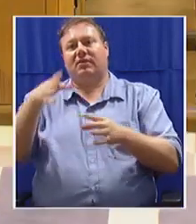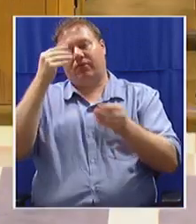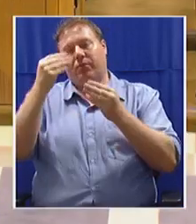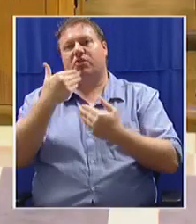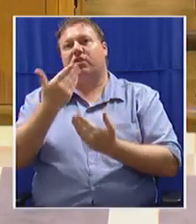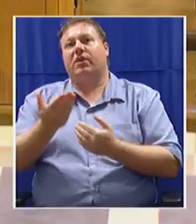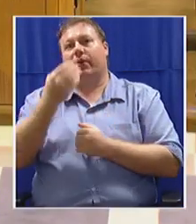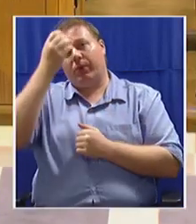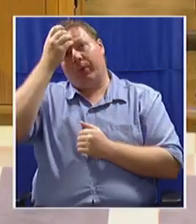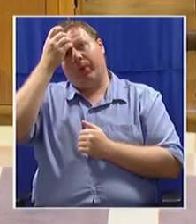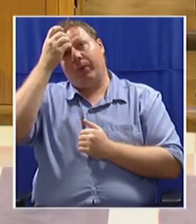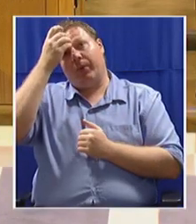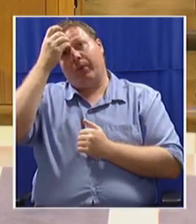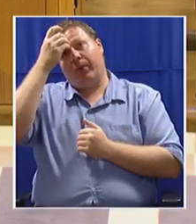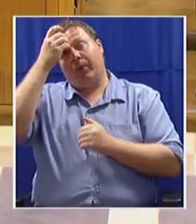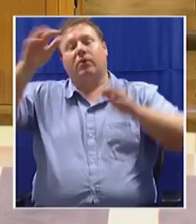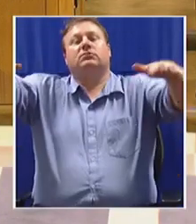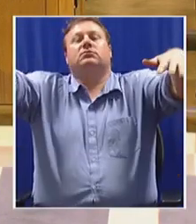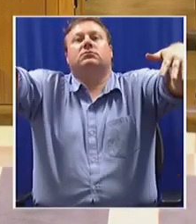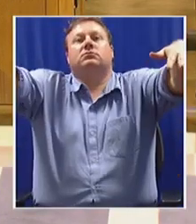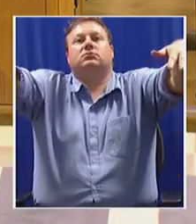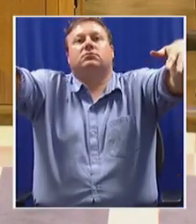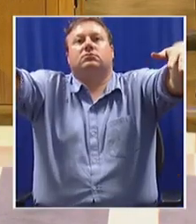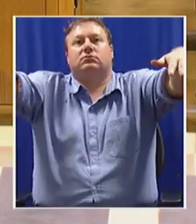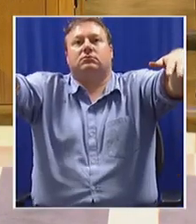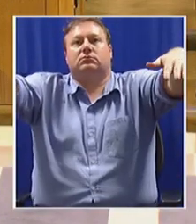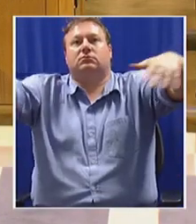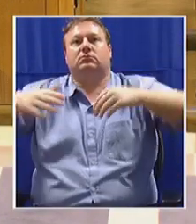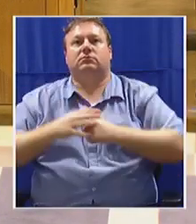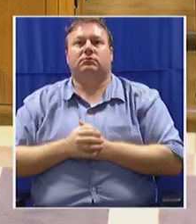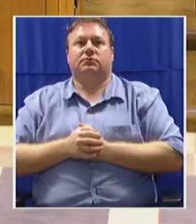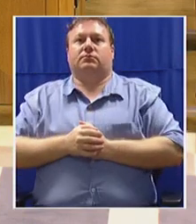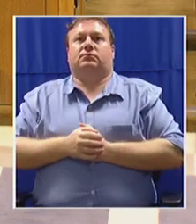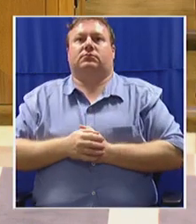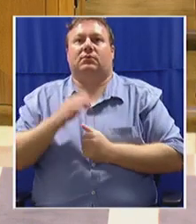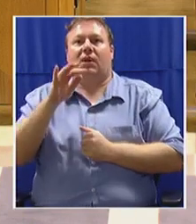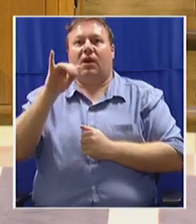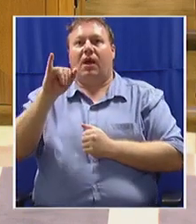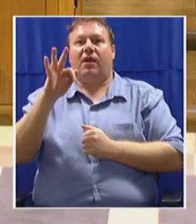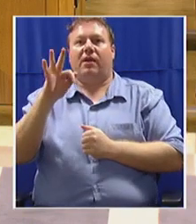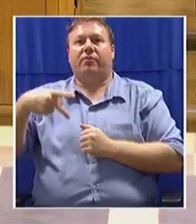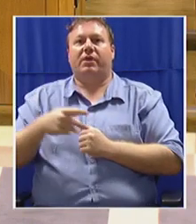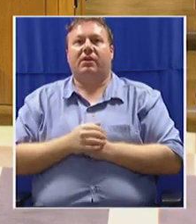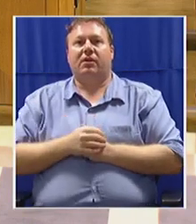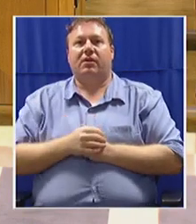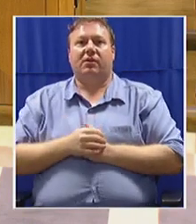you. Order, order, honorable members. The IFP.